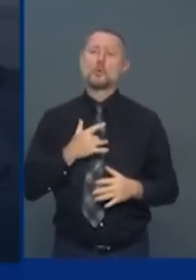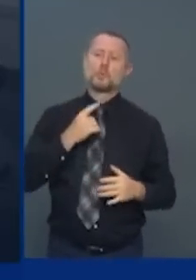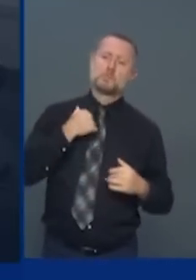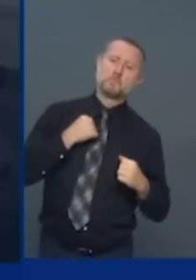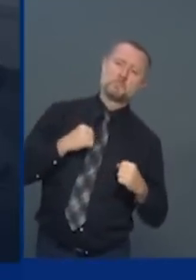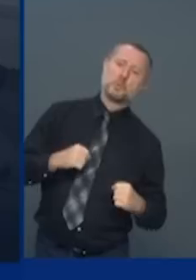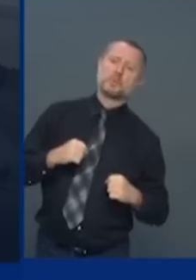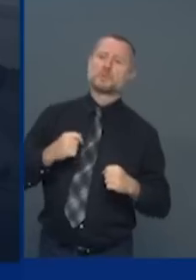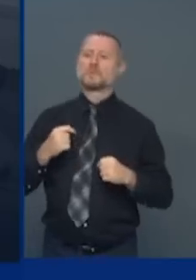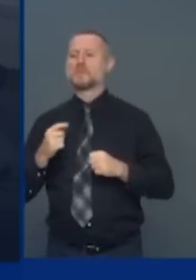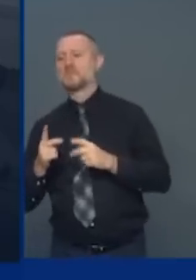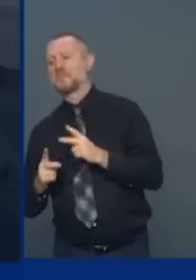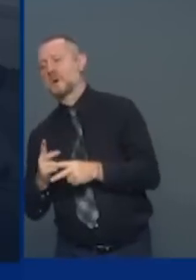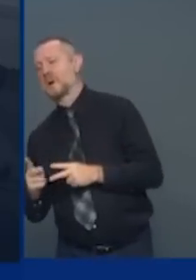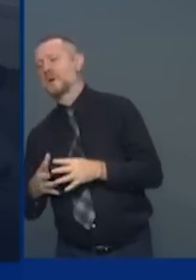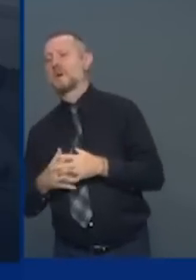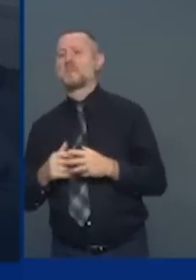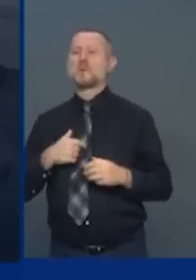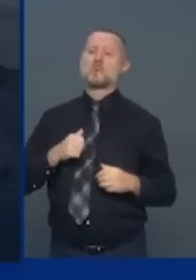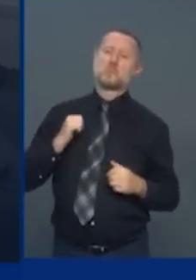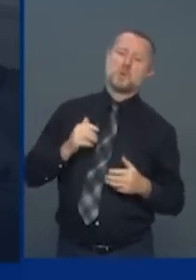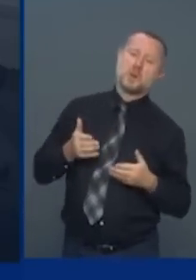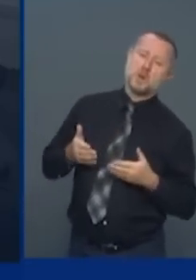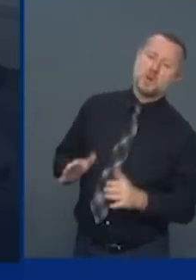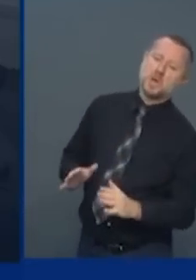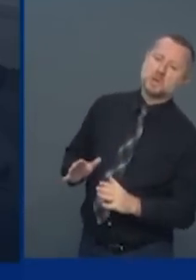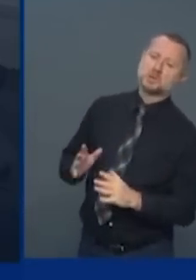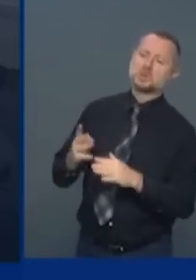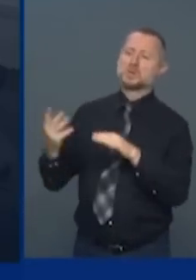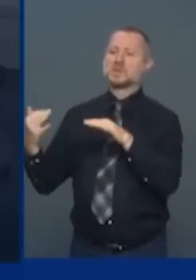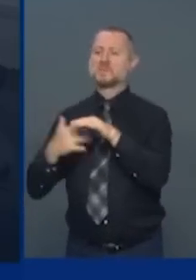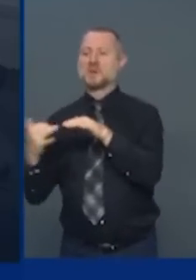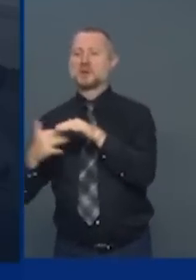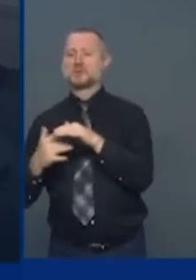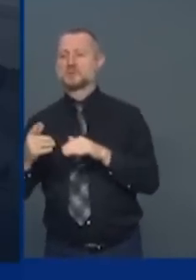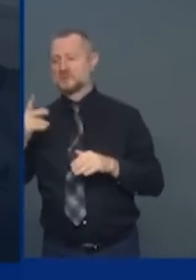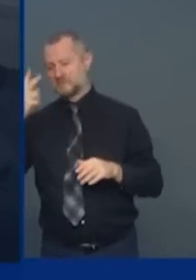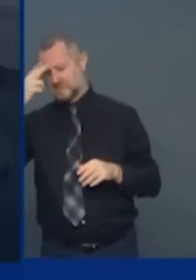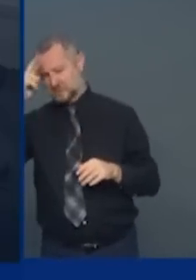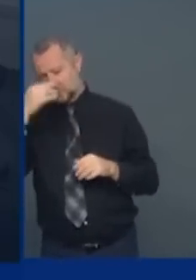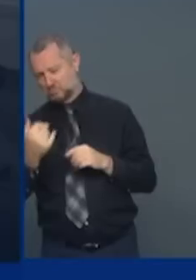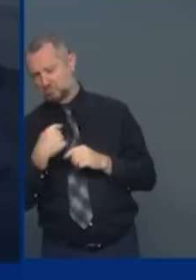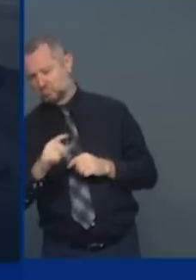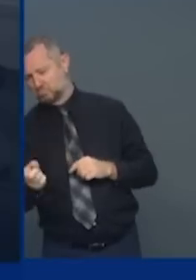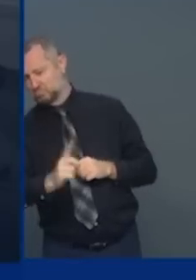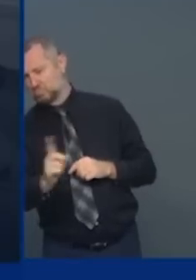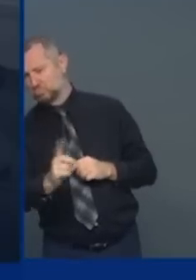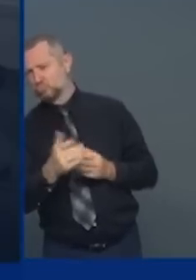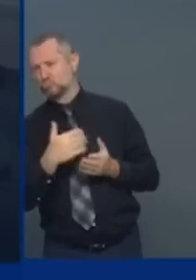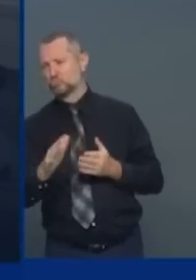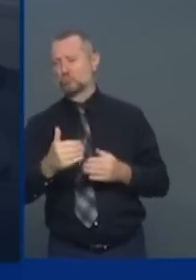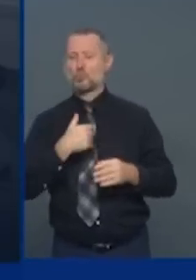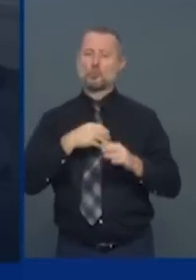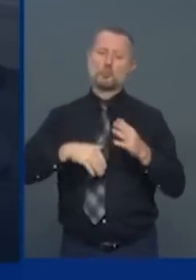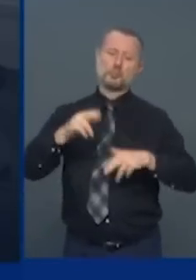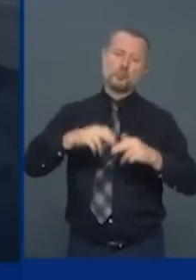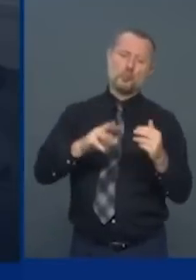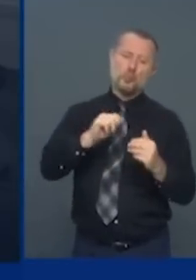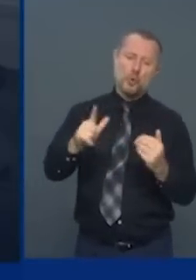nation. We're not going to let the immigrants come across the southern border. We're going to create a wall. Why didn't you stop the